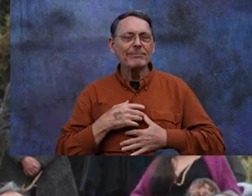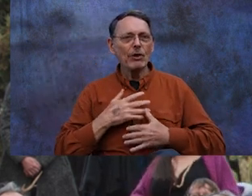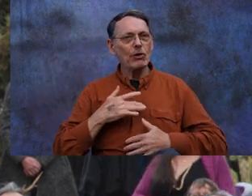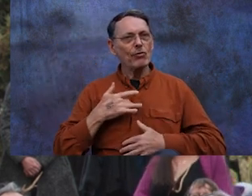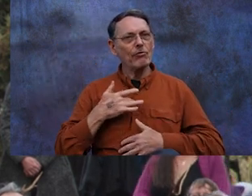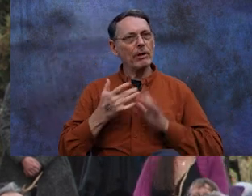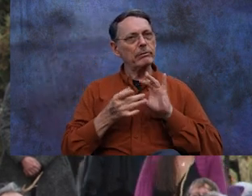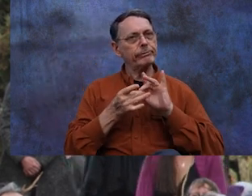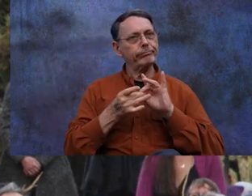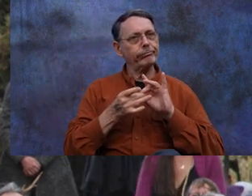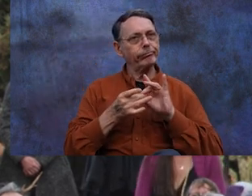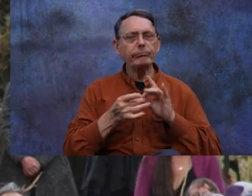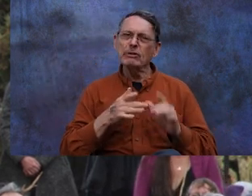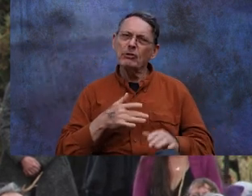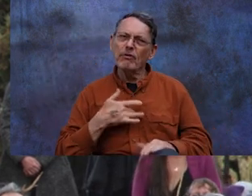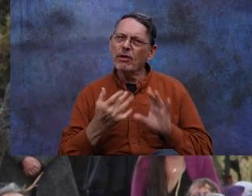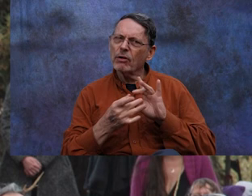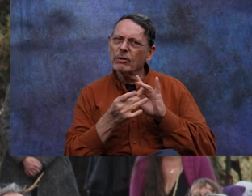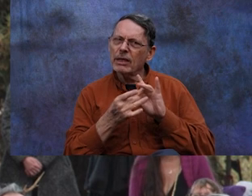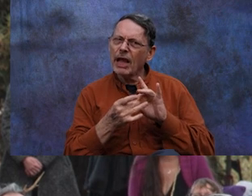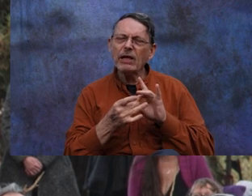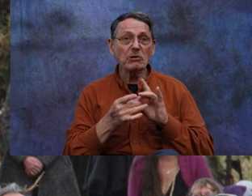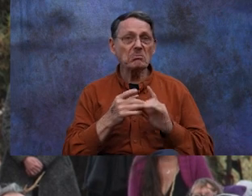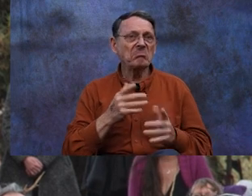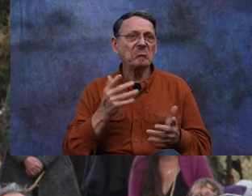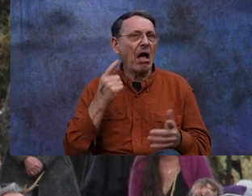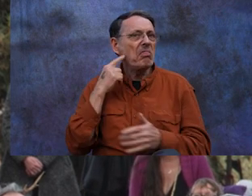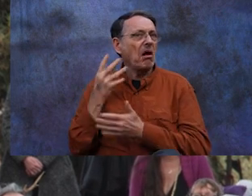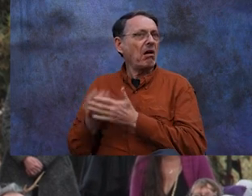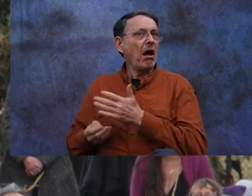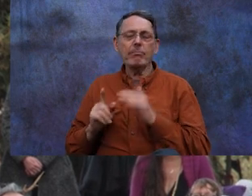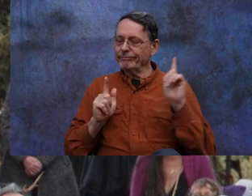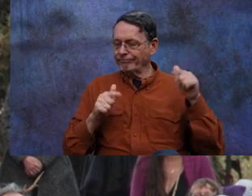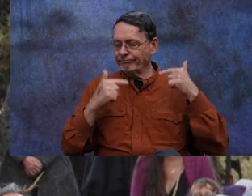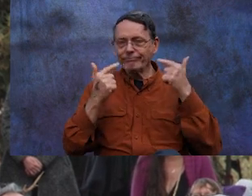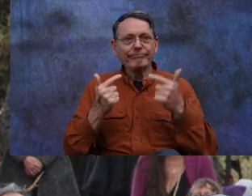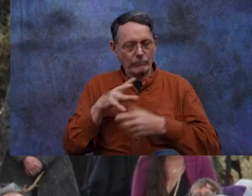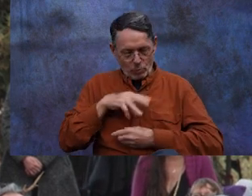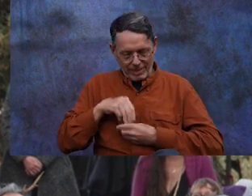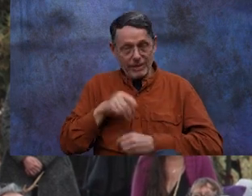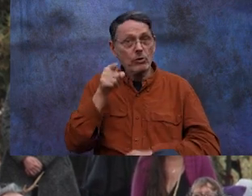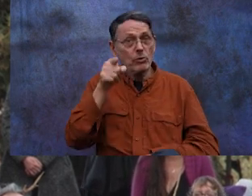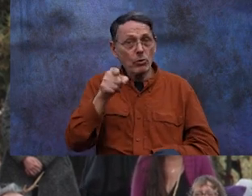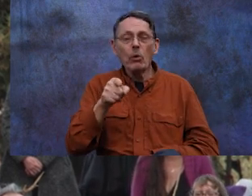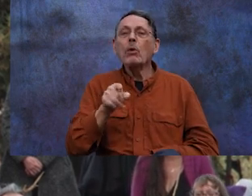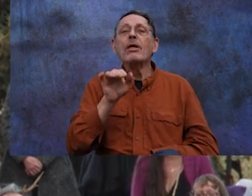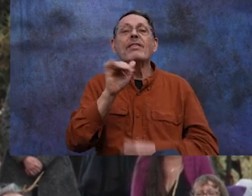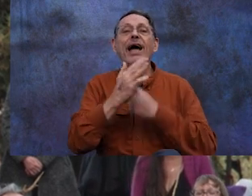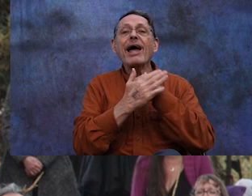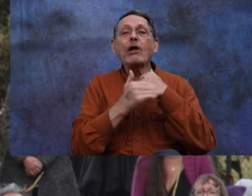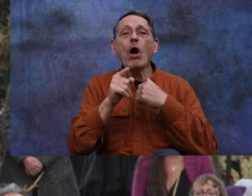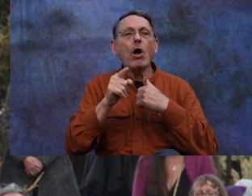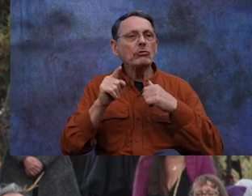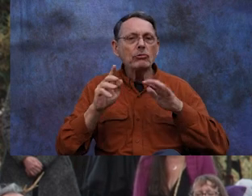that connection. You feel that connection that you thought was gone, but it's always been inside of you. And it calls you